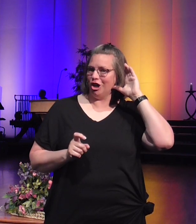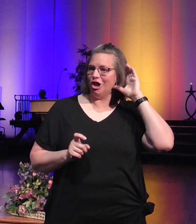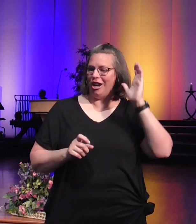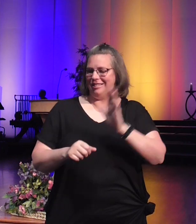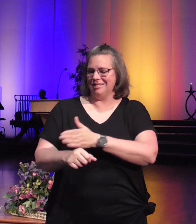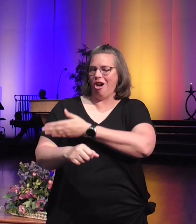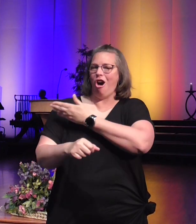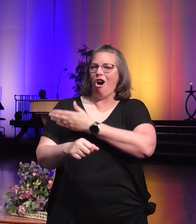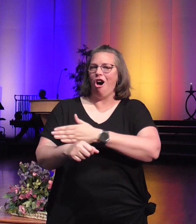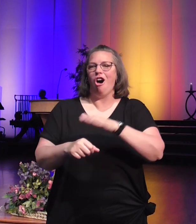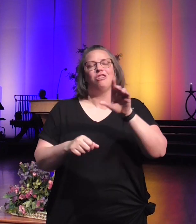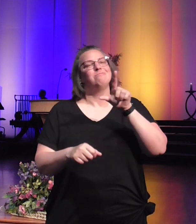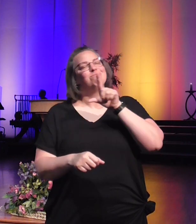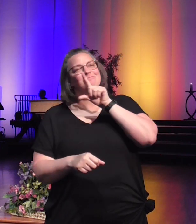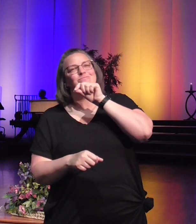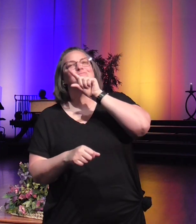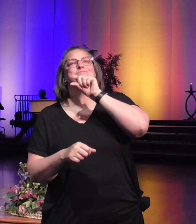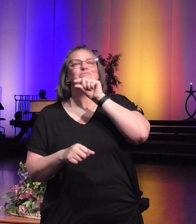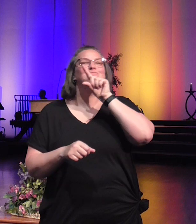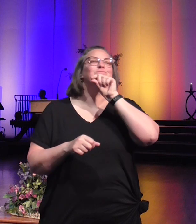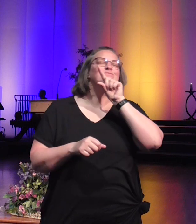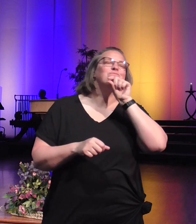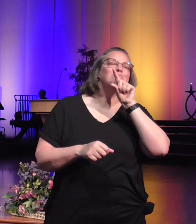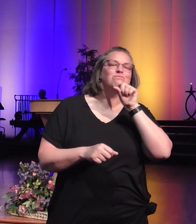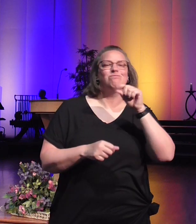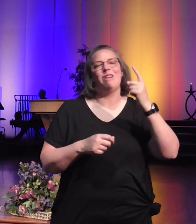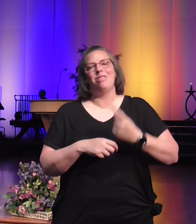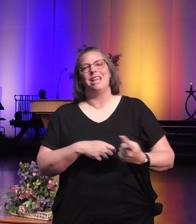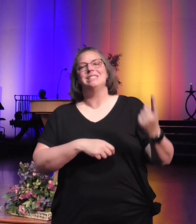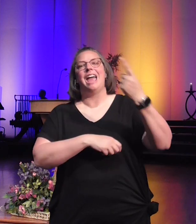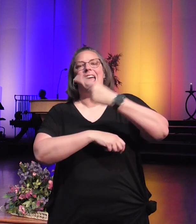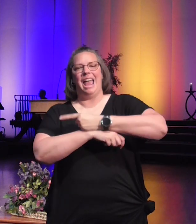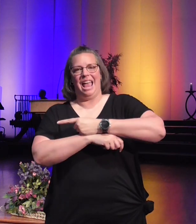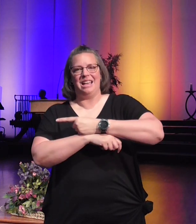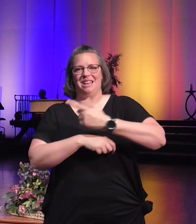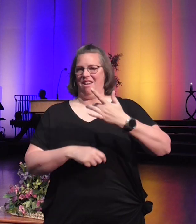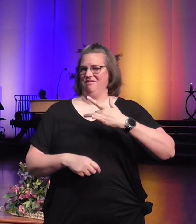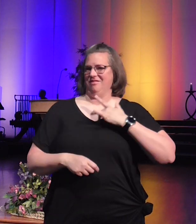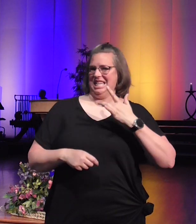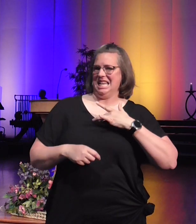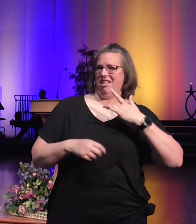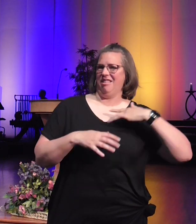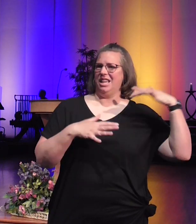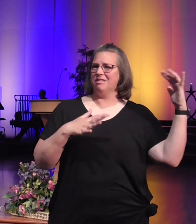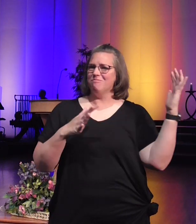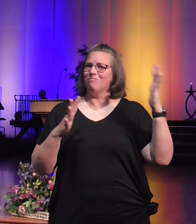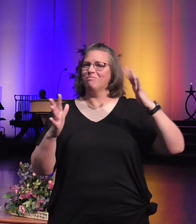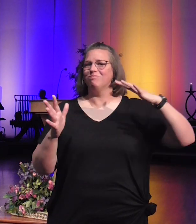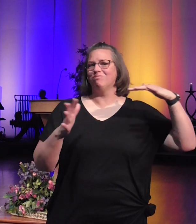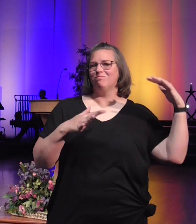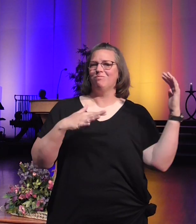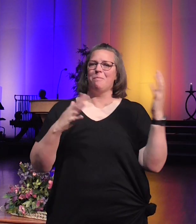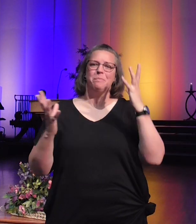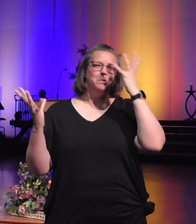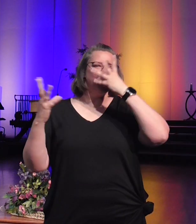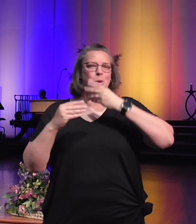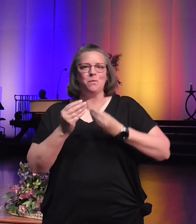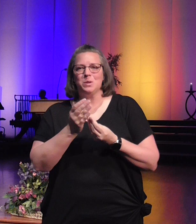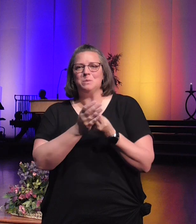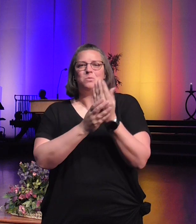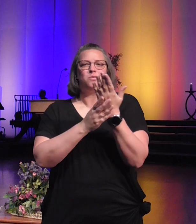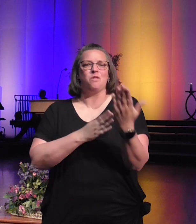the songbirds greet the day. I can feel it in the breeze of a beautiful spring morning.